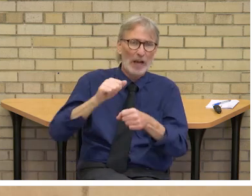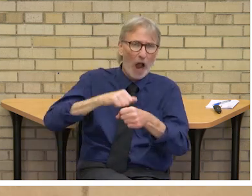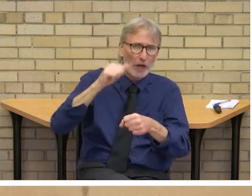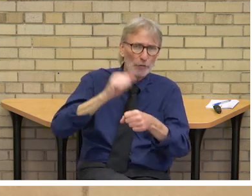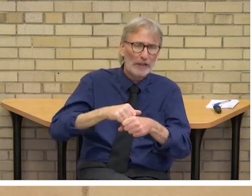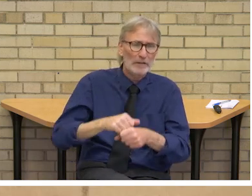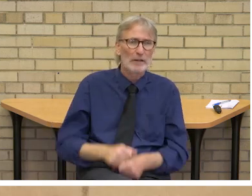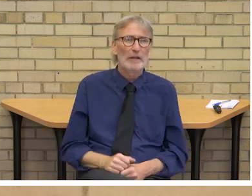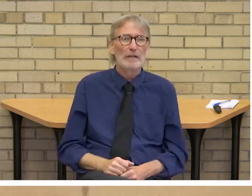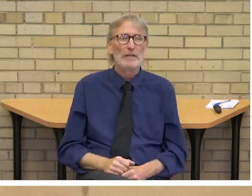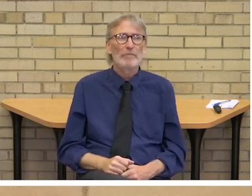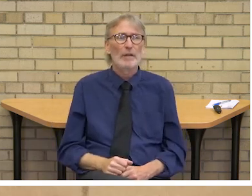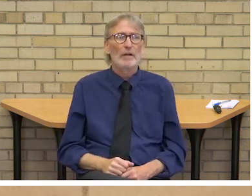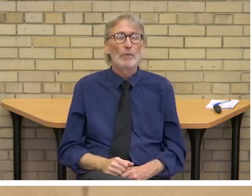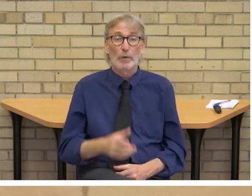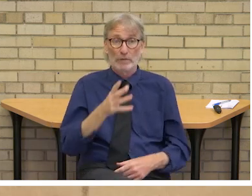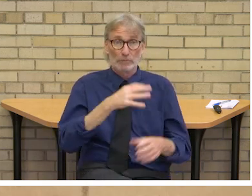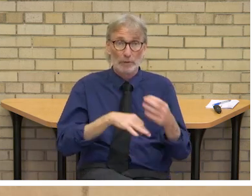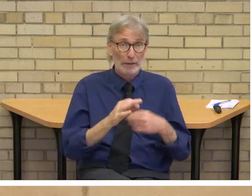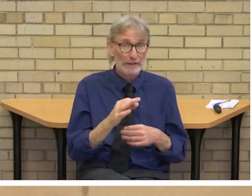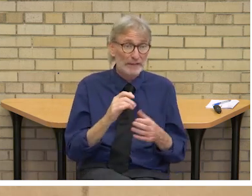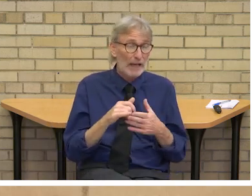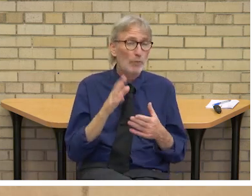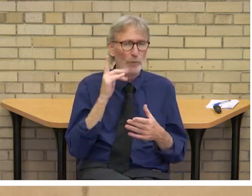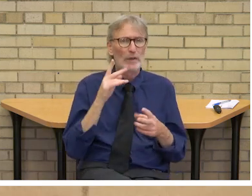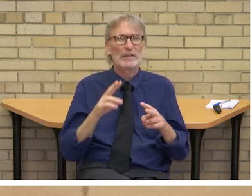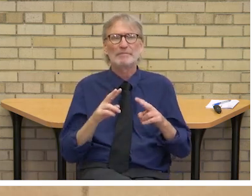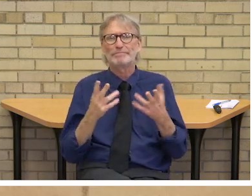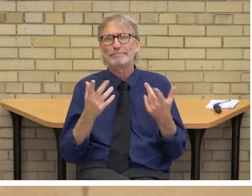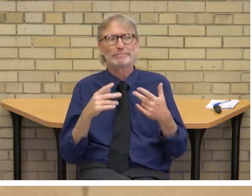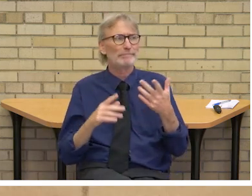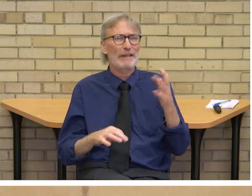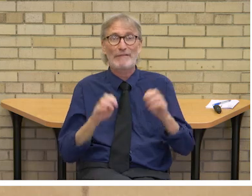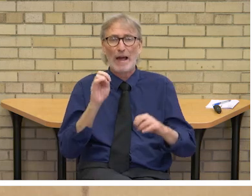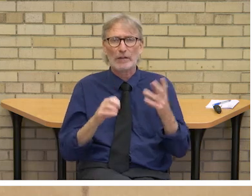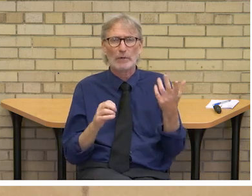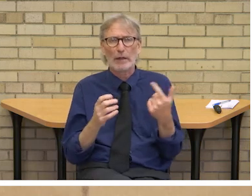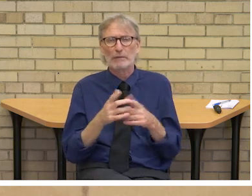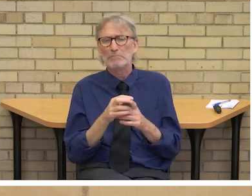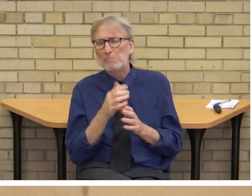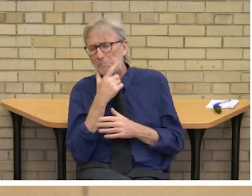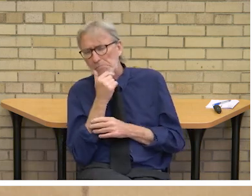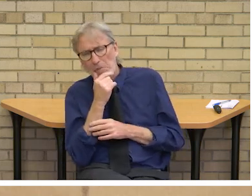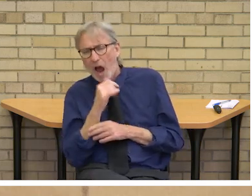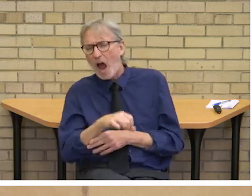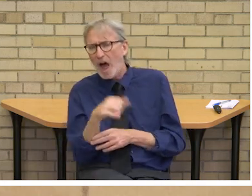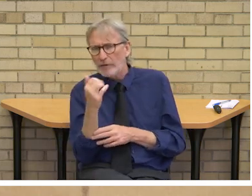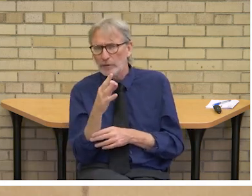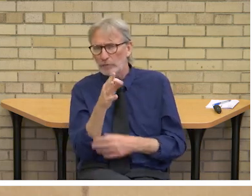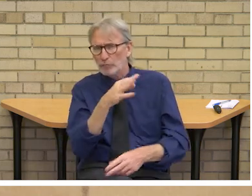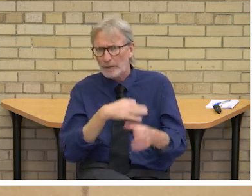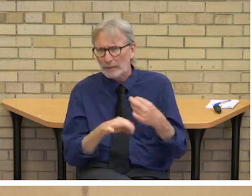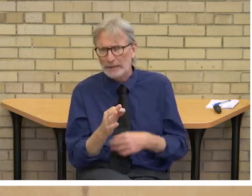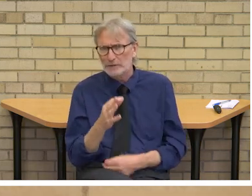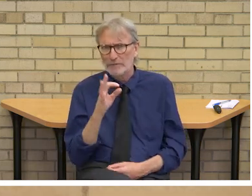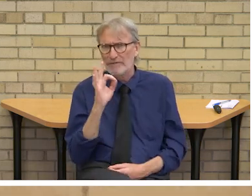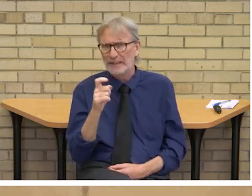As when the deck needs a replacement, we'll evaluate then, you know, what else needs to be repaired.